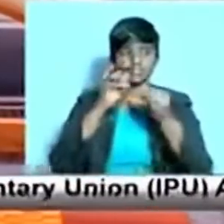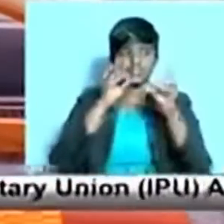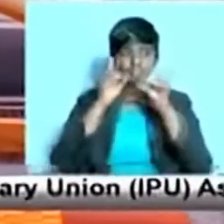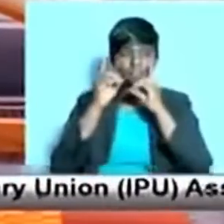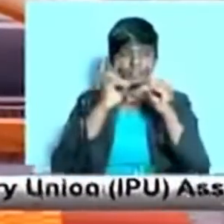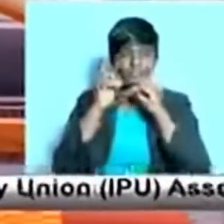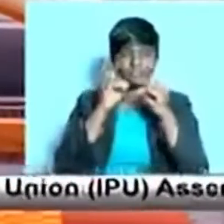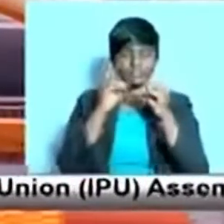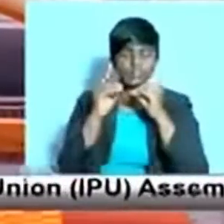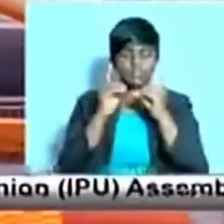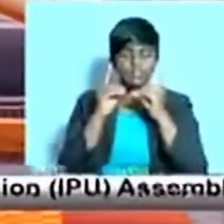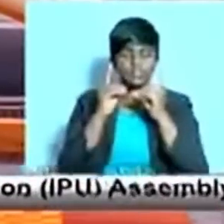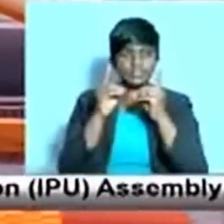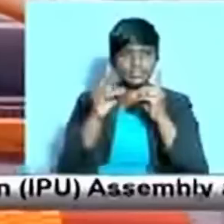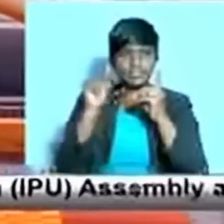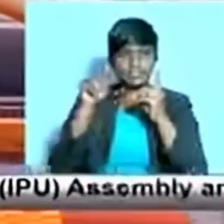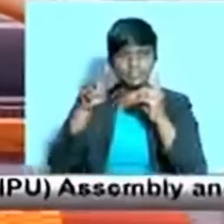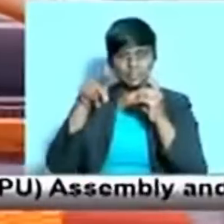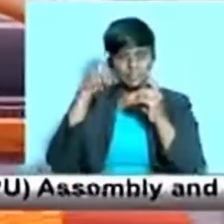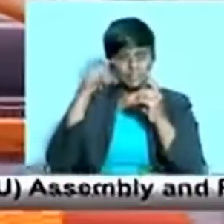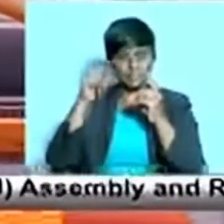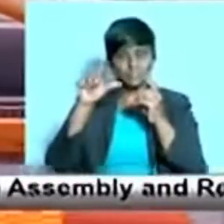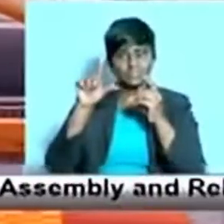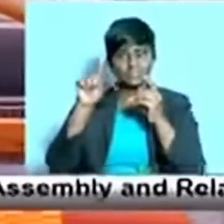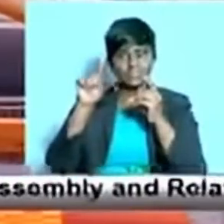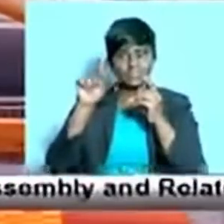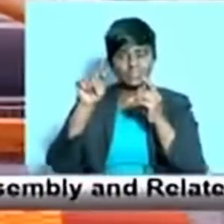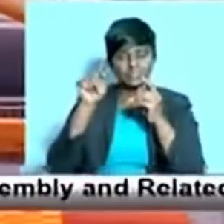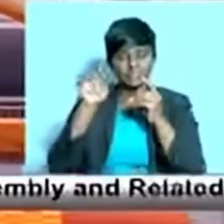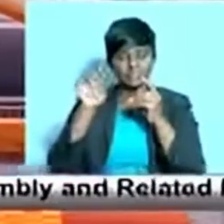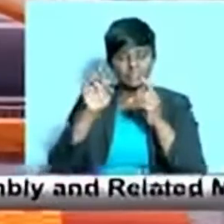debate? The Honorable Member for Lunte.